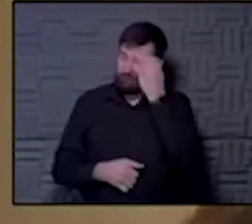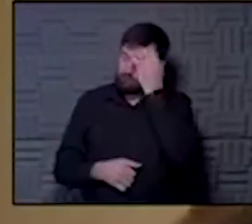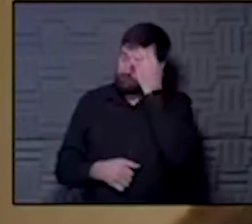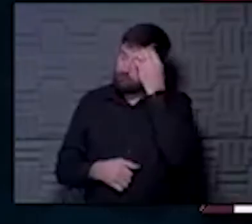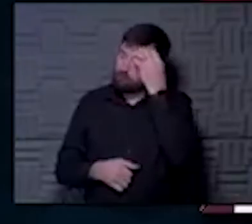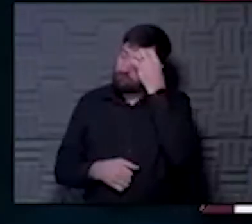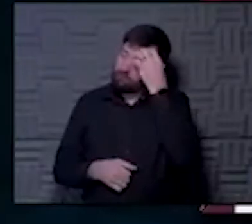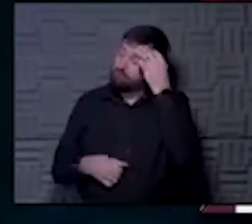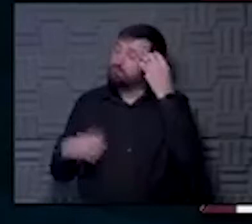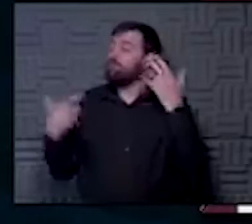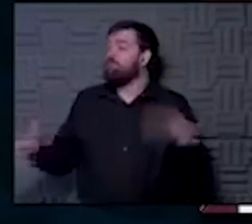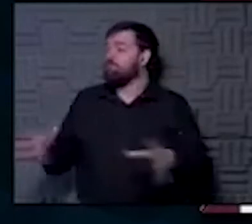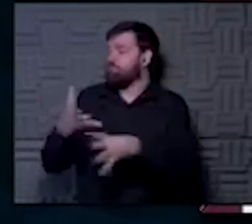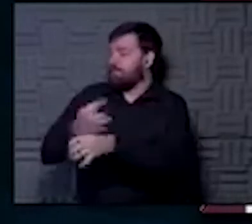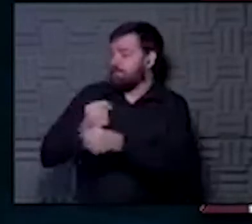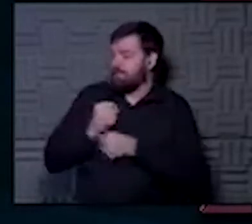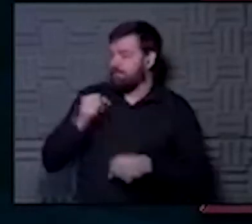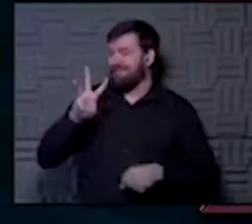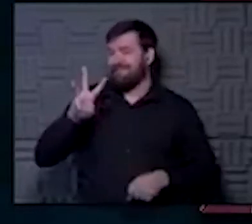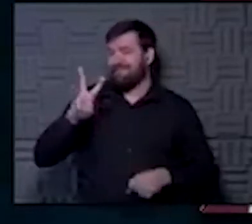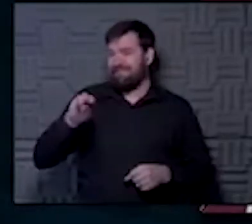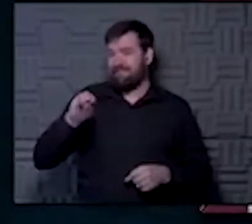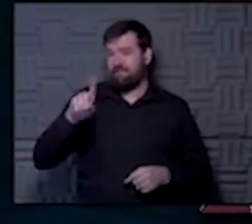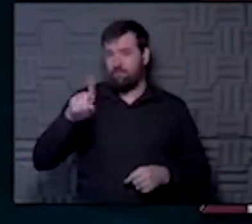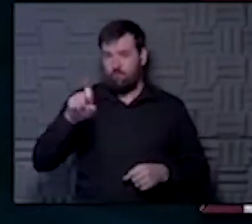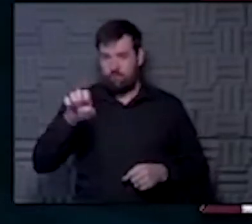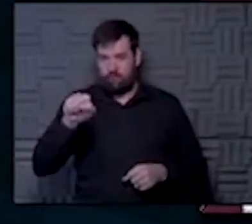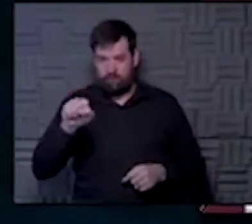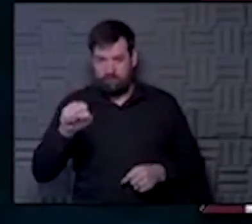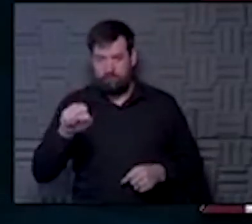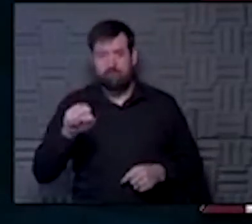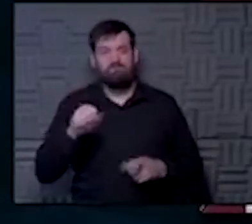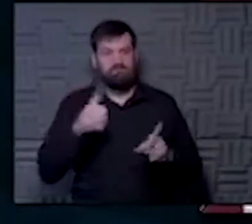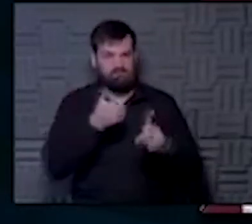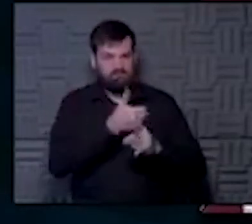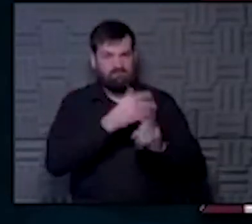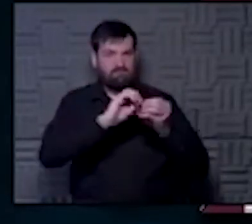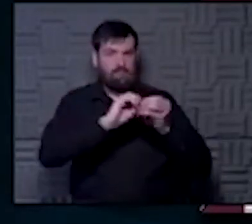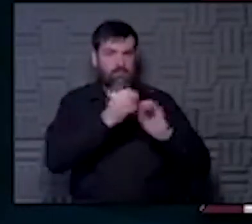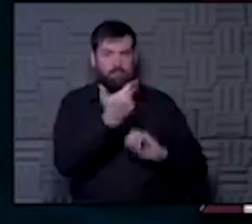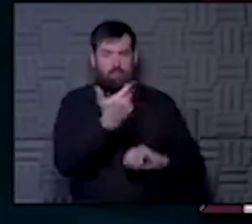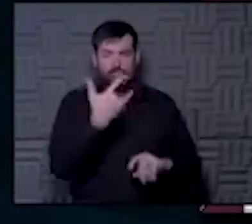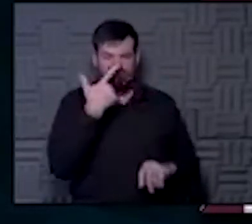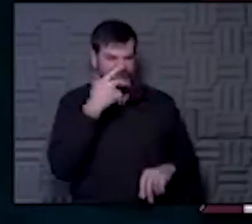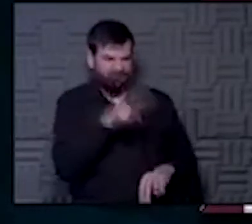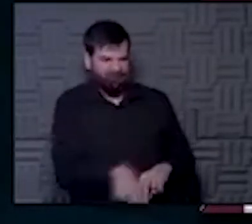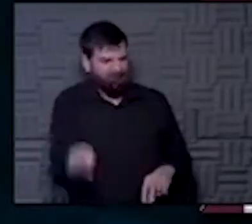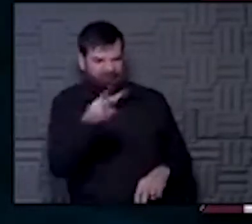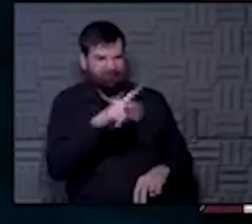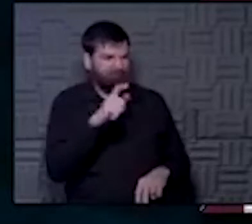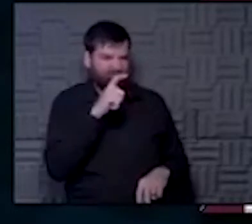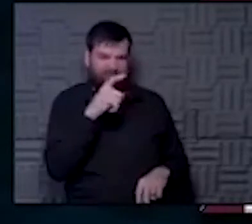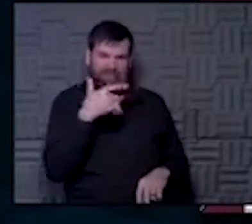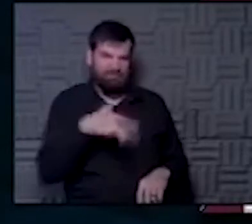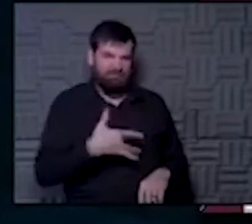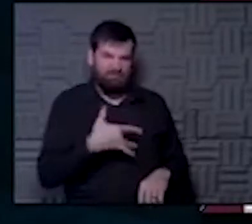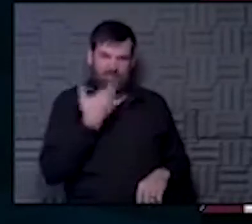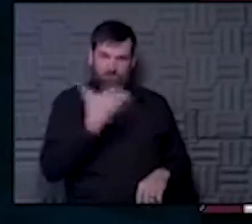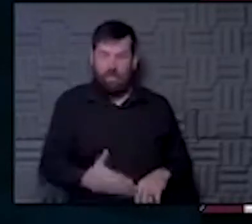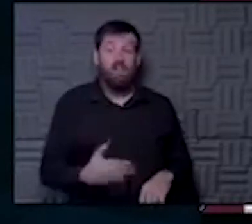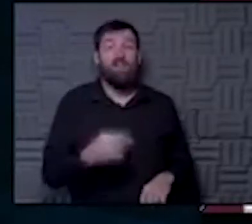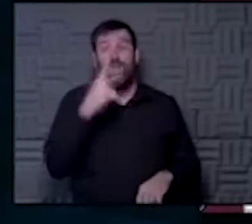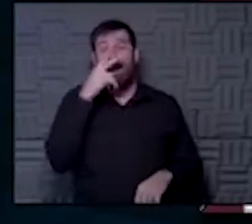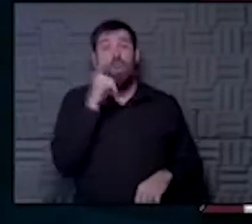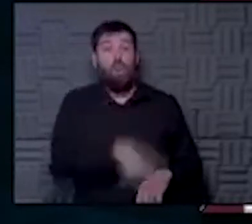received 60 doses so far, BandLam, and Paul's number 13. He certainly looks like he doesn't feel very well. He looks like a patient who's got